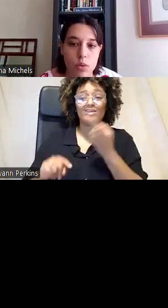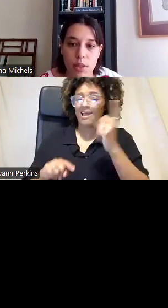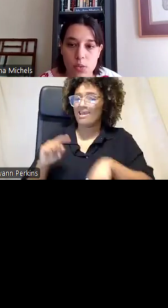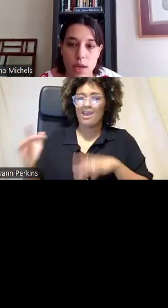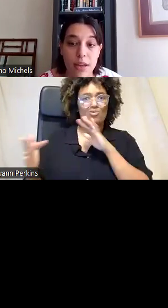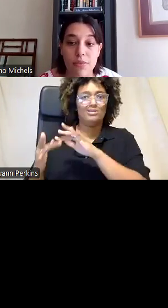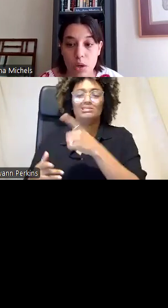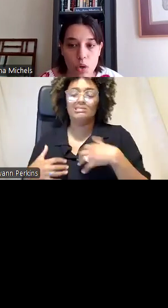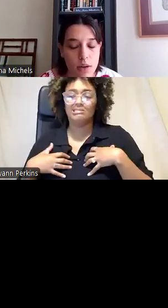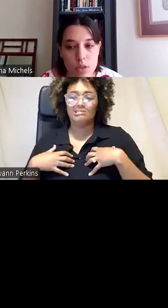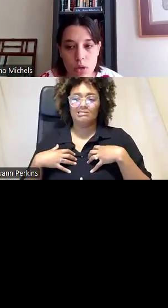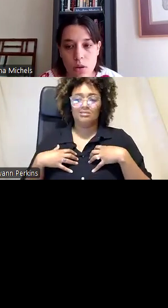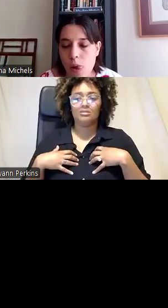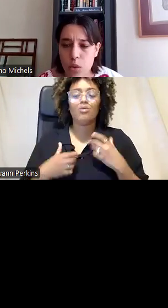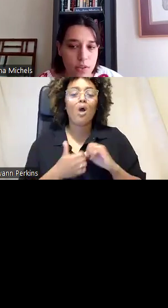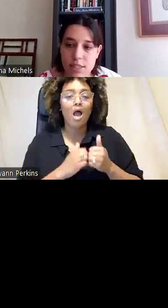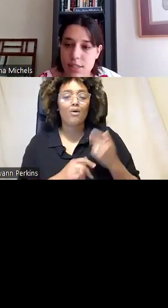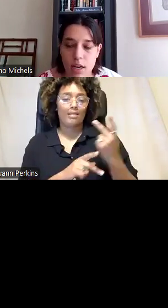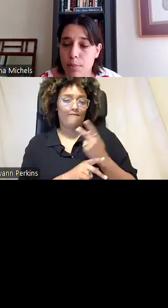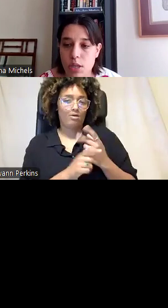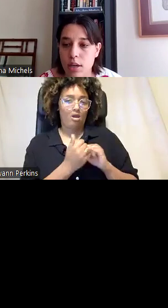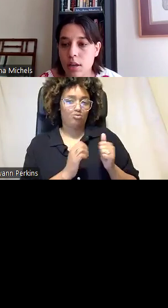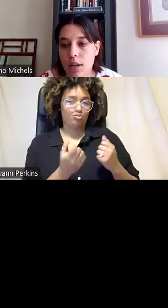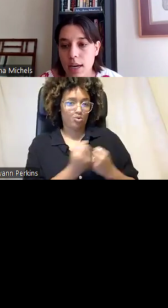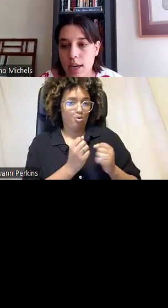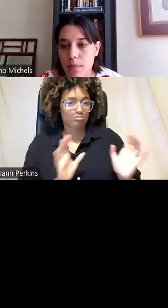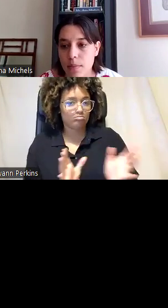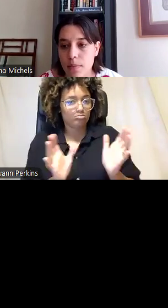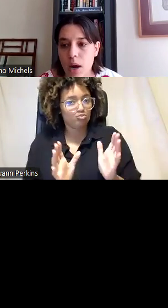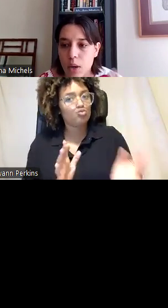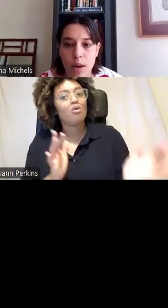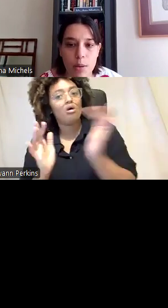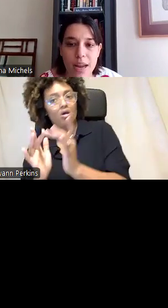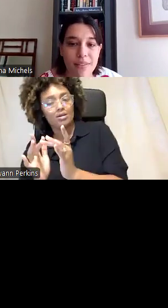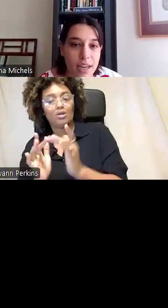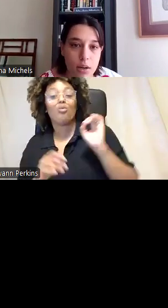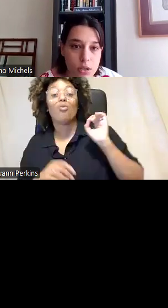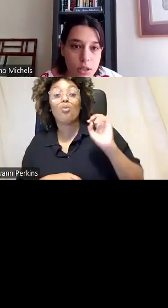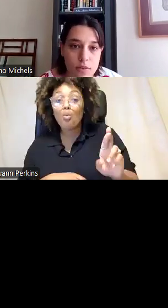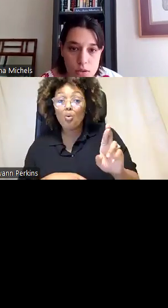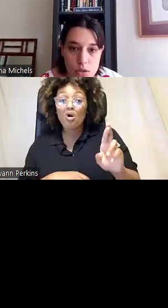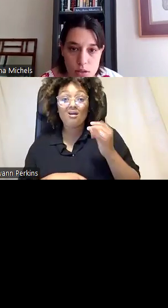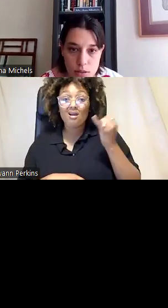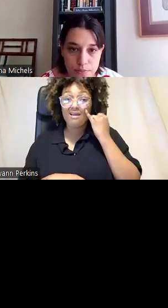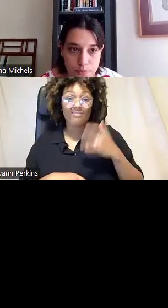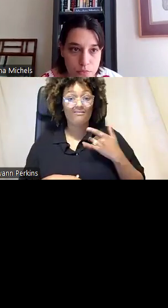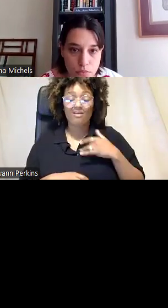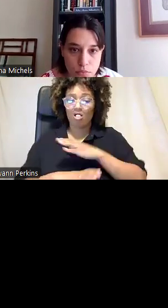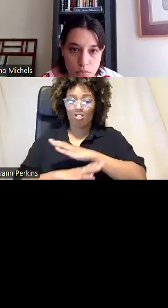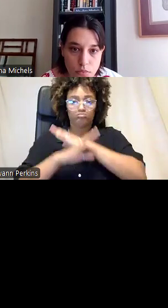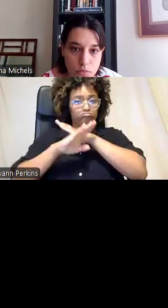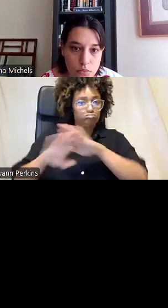work to get them to a place where they might feel more comfortable? Or if that's not an option, how can we help them navigate alternative solutions?